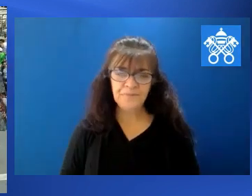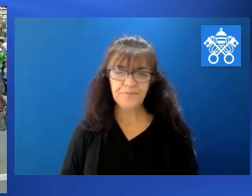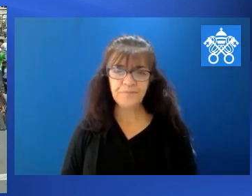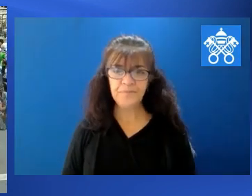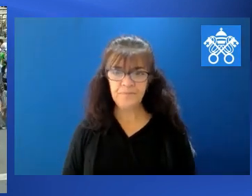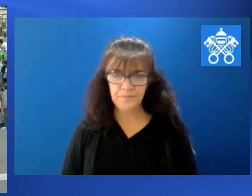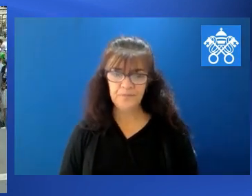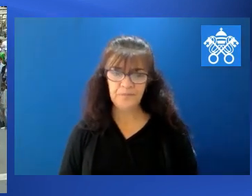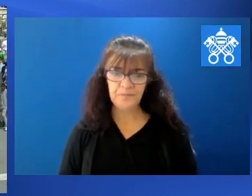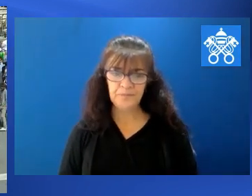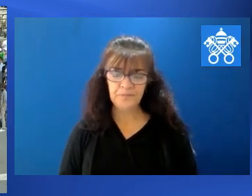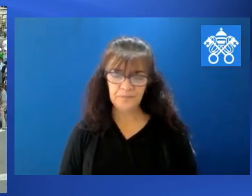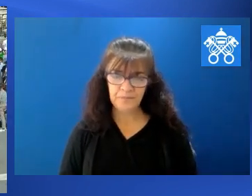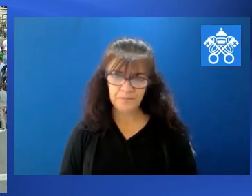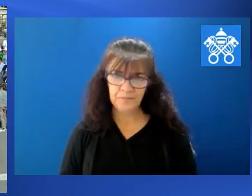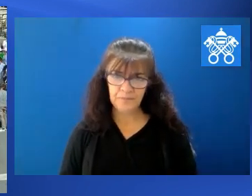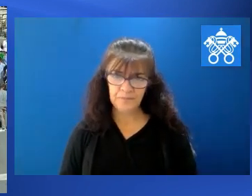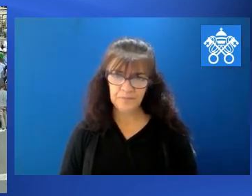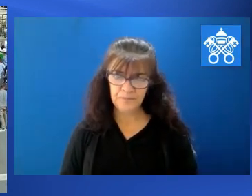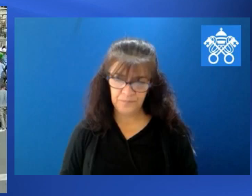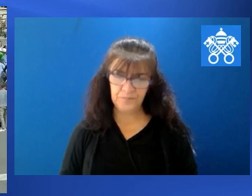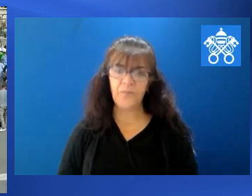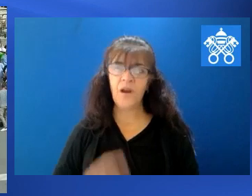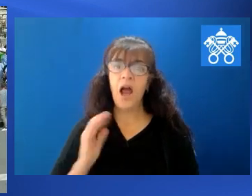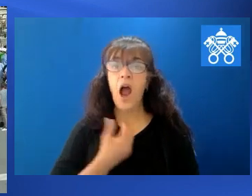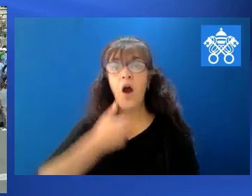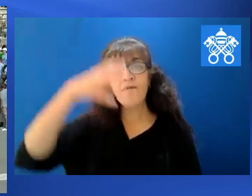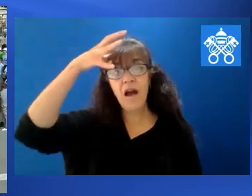blessing. Now we pray the Our Father.